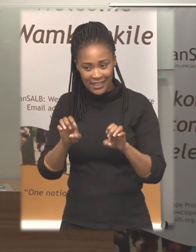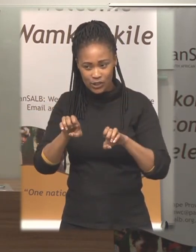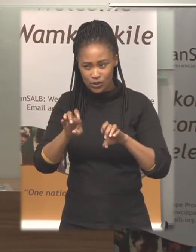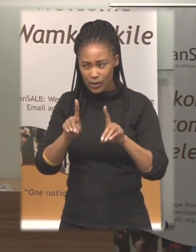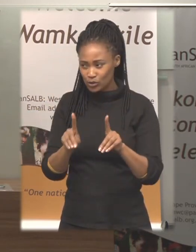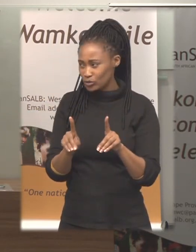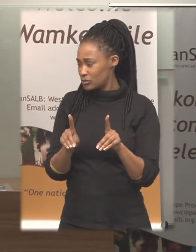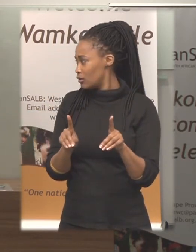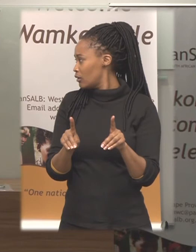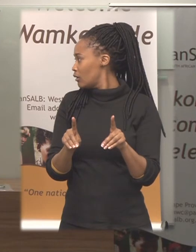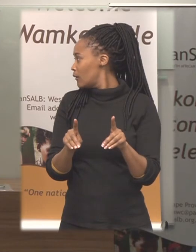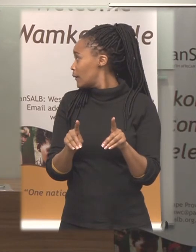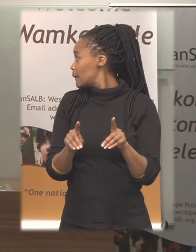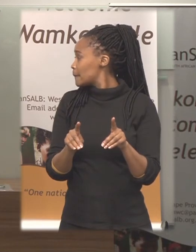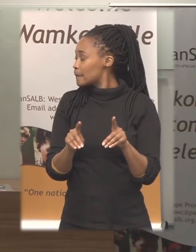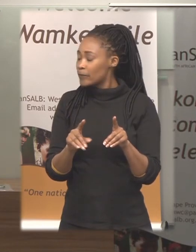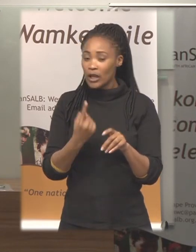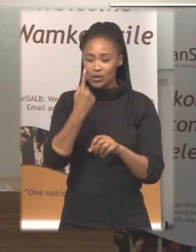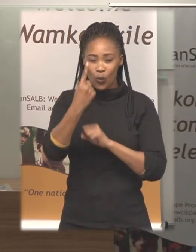education